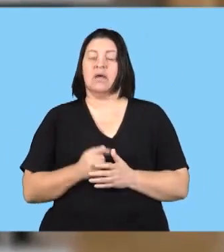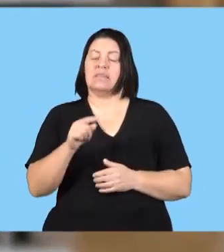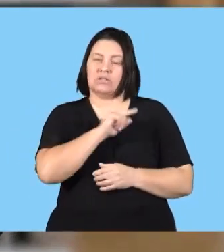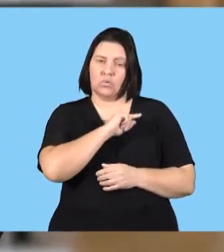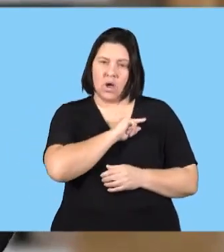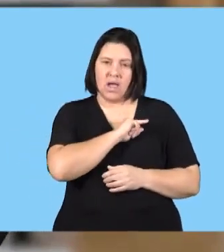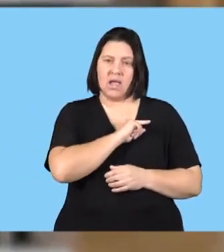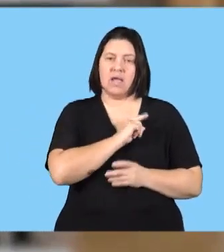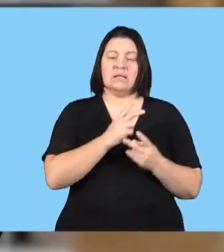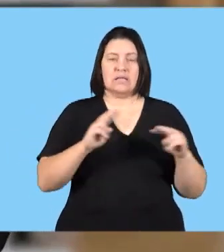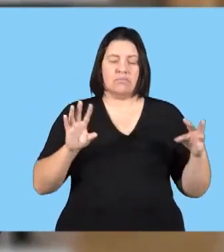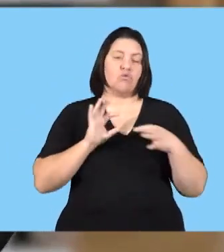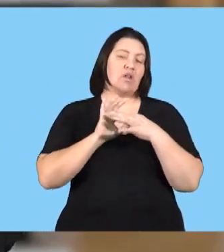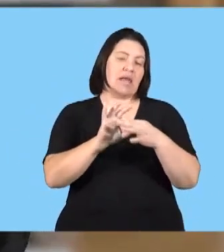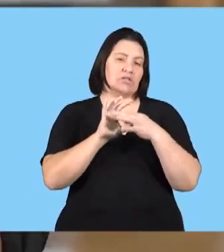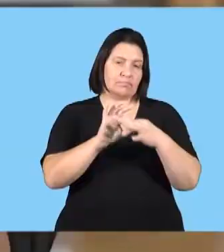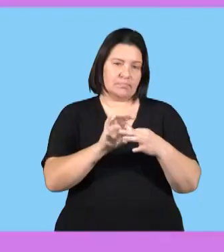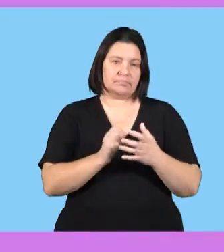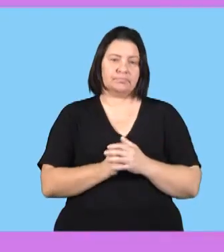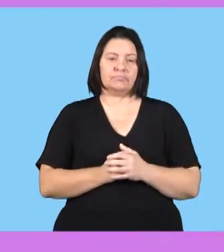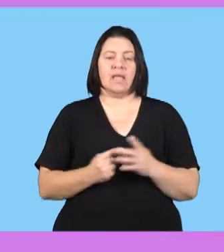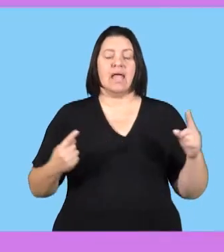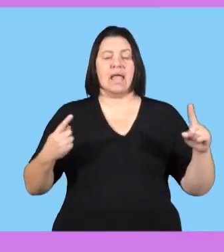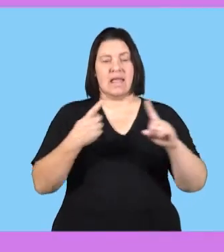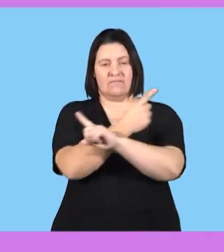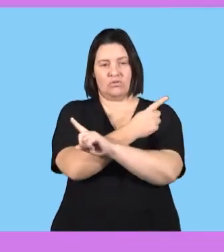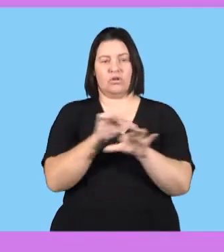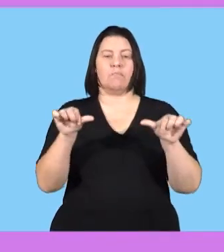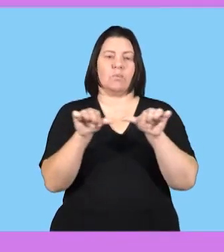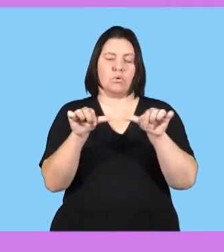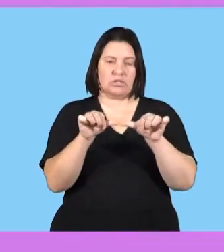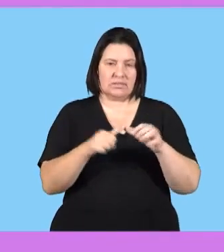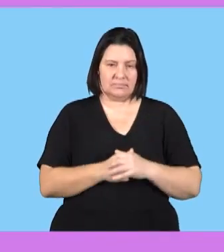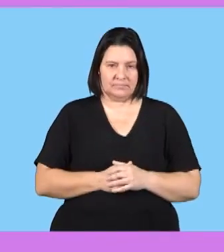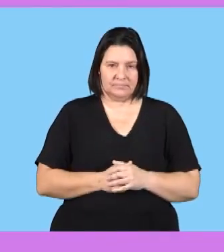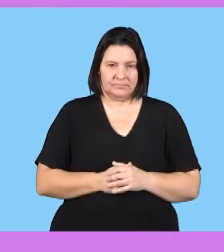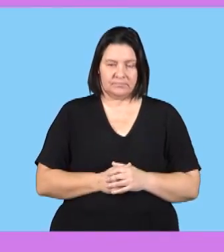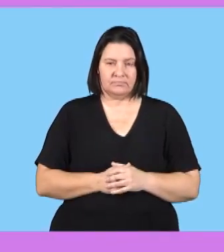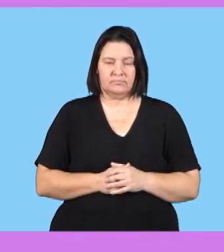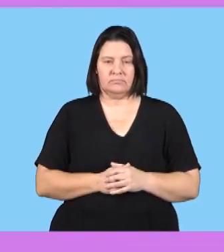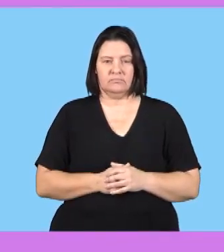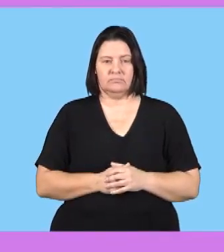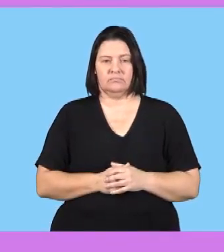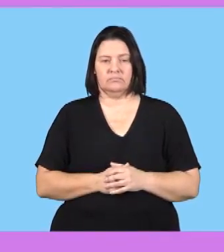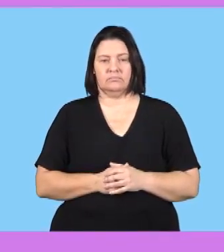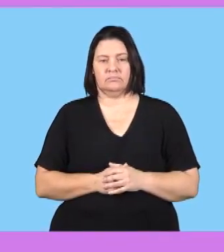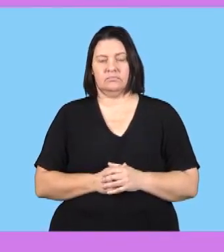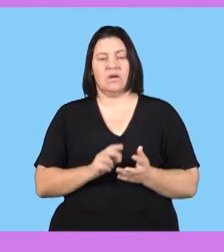less. Therefore the type of relationship is inverse proportion. So this is